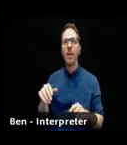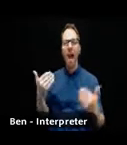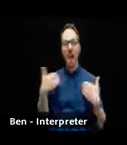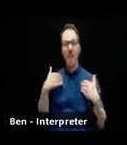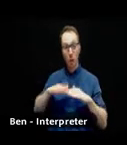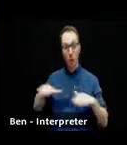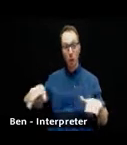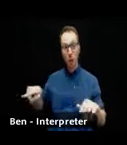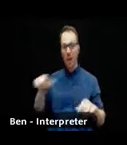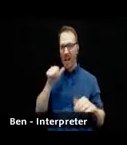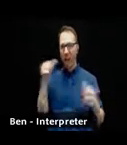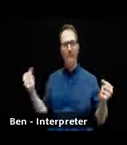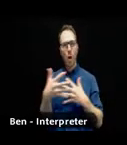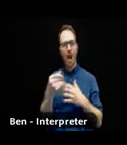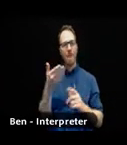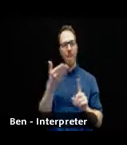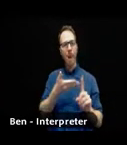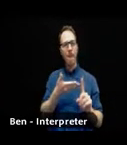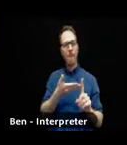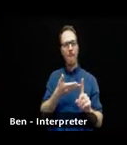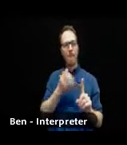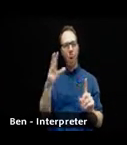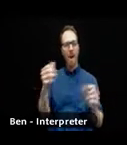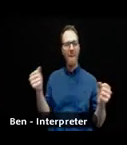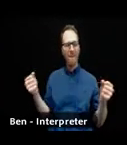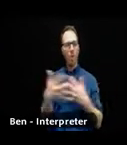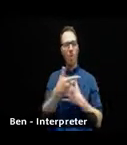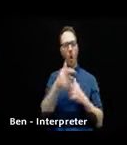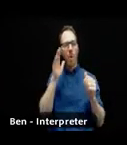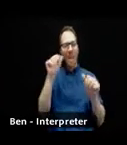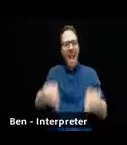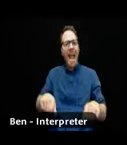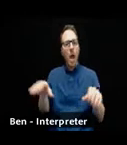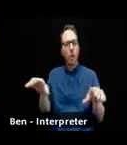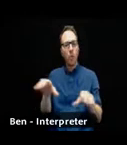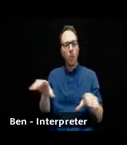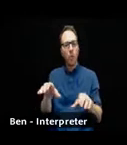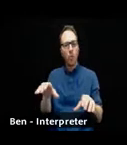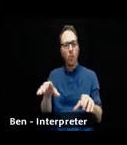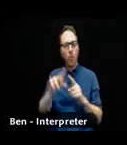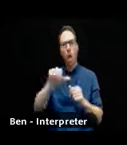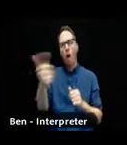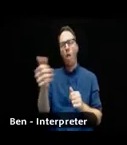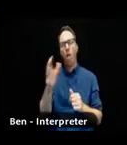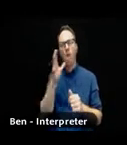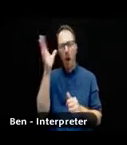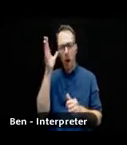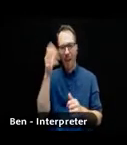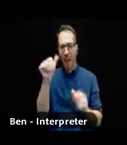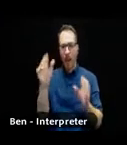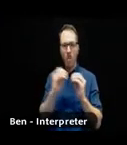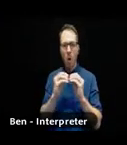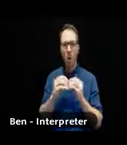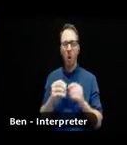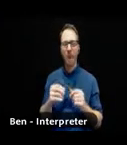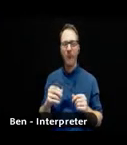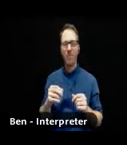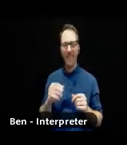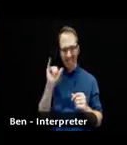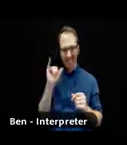be afraid of them, or be afraid of what they're going to do to their other parent anymore, right? These